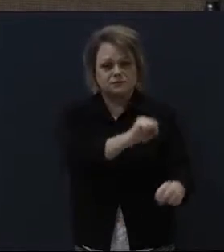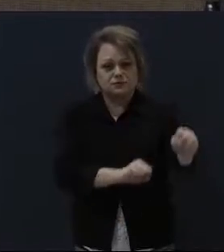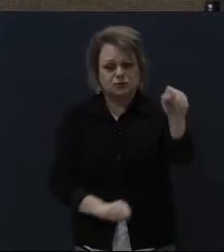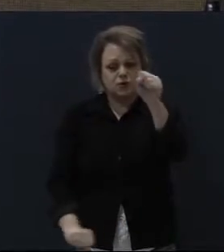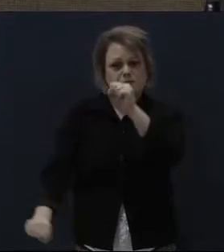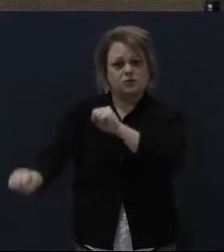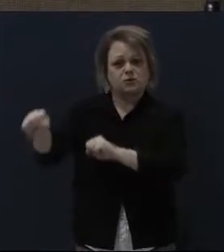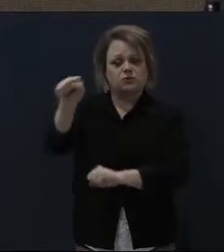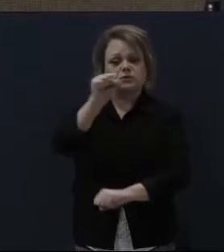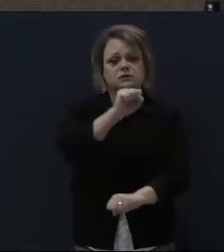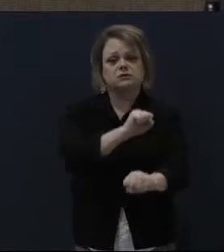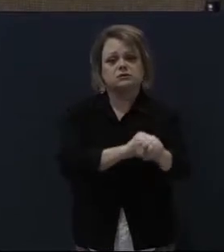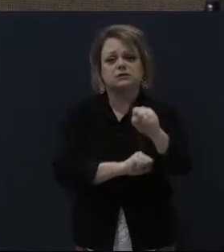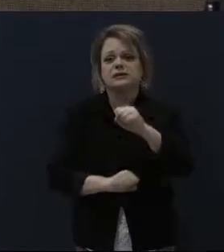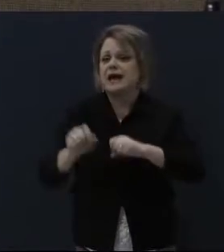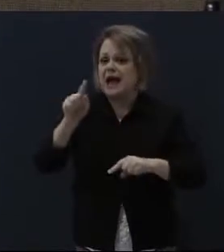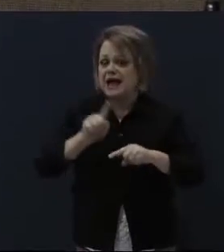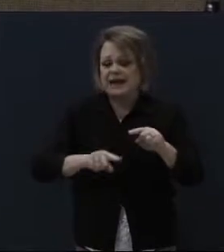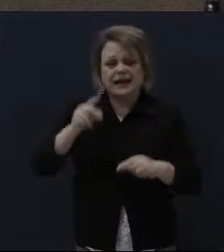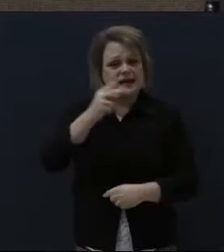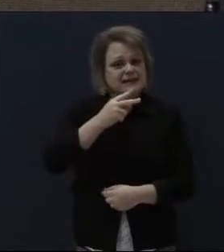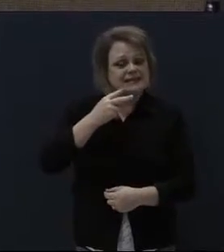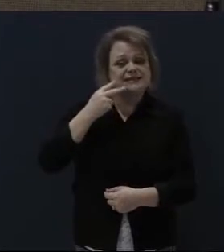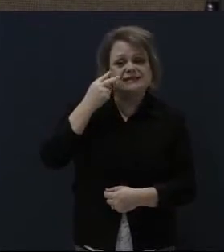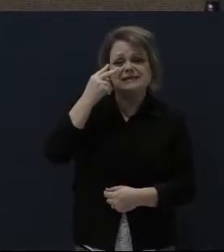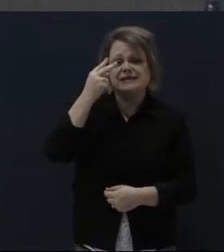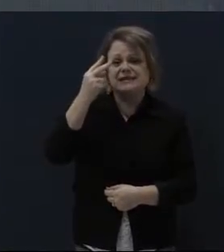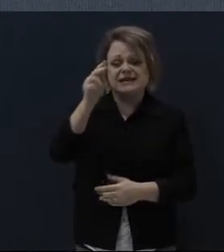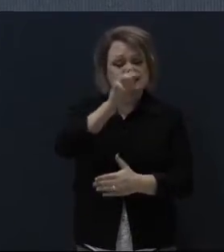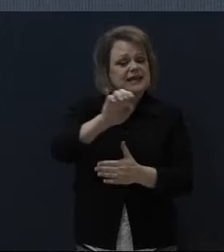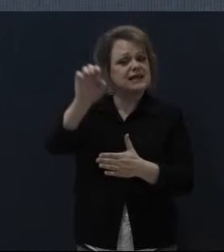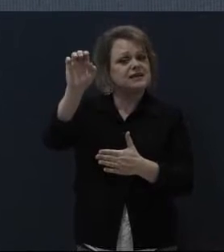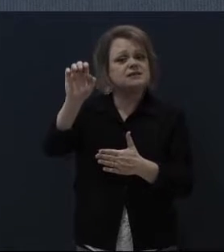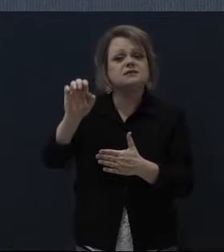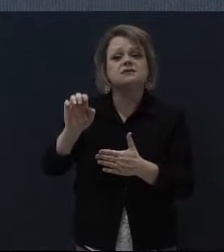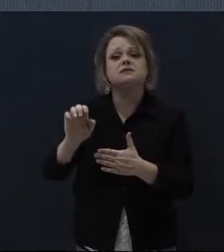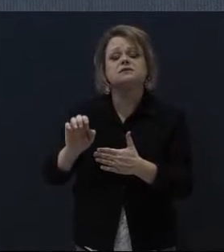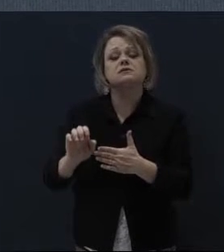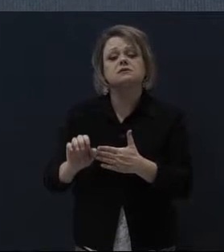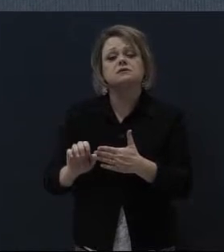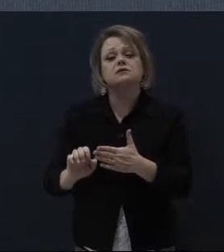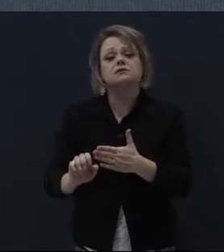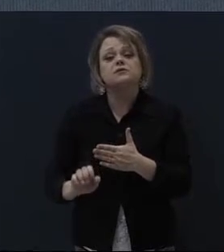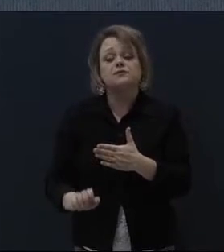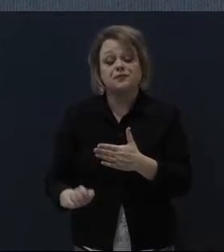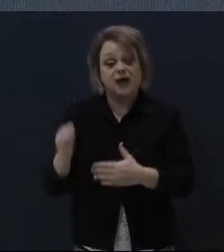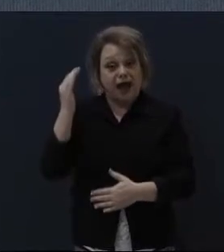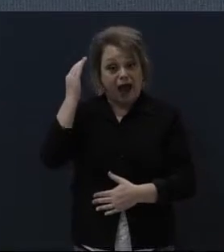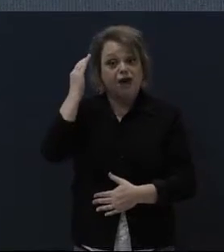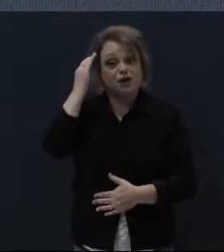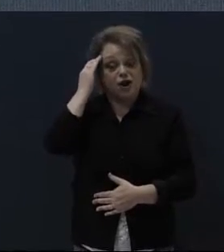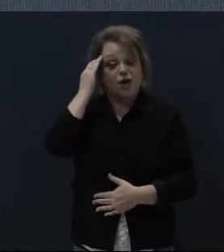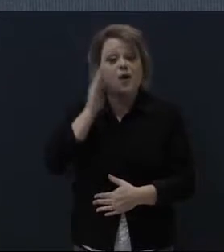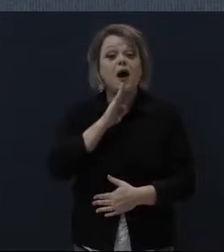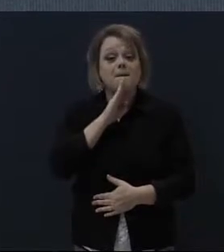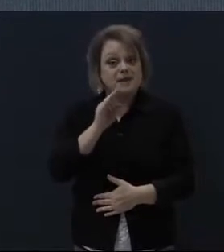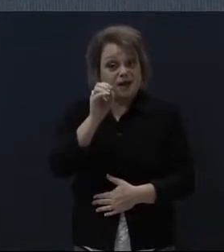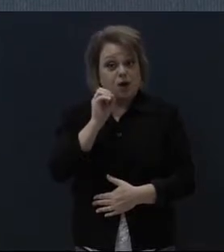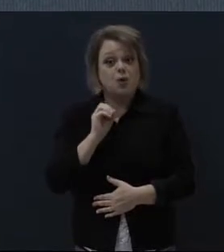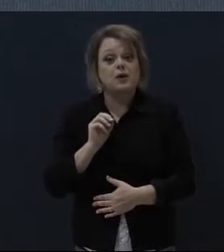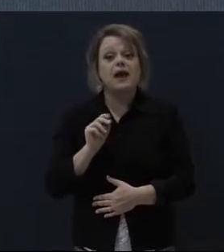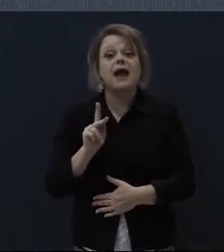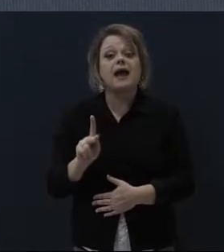pain, I can't see the light of day, I still know I'll be just